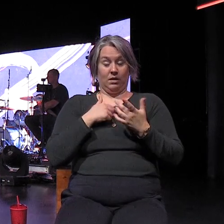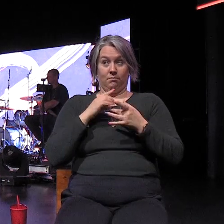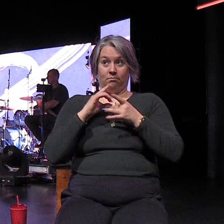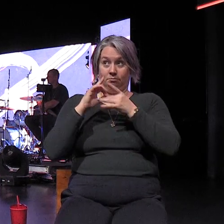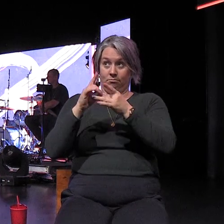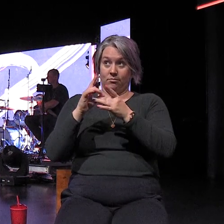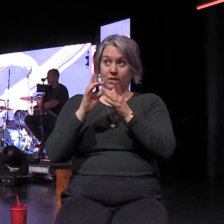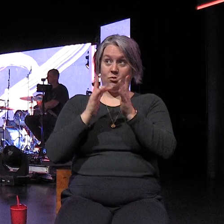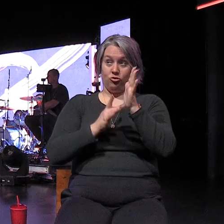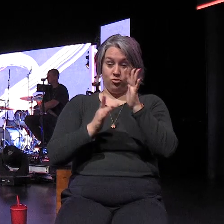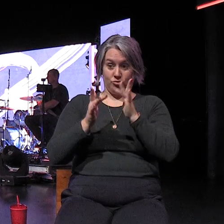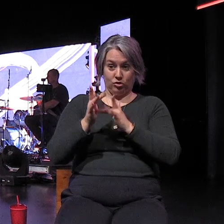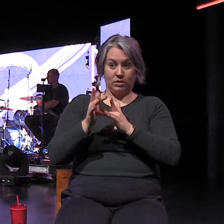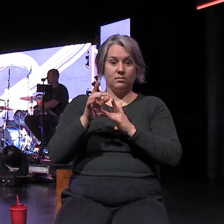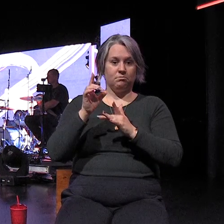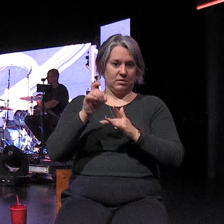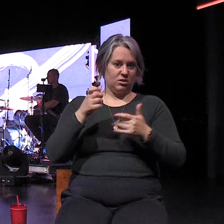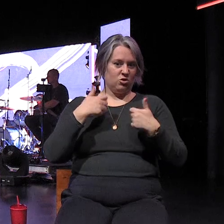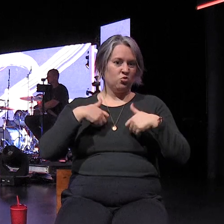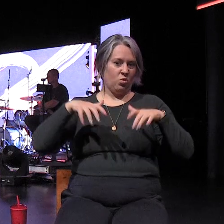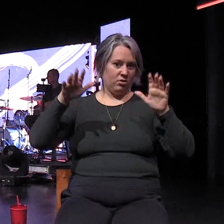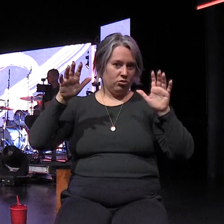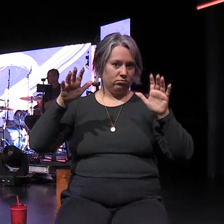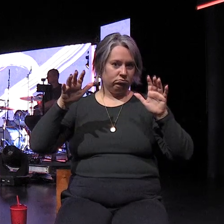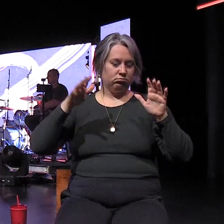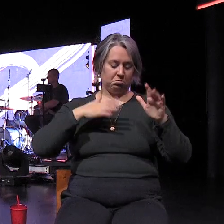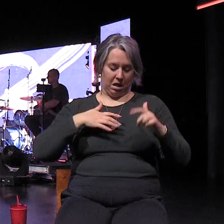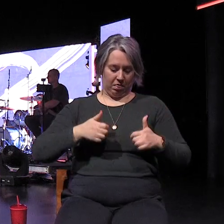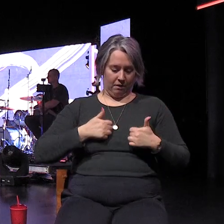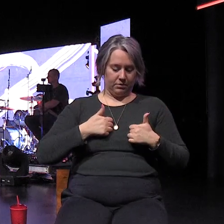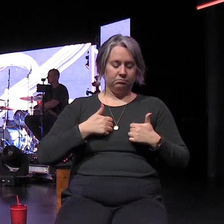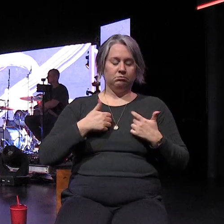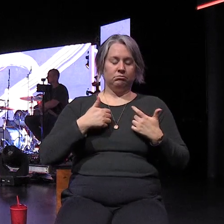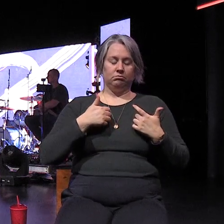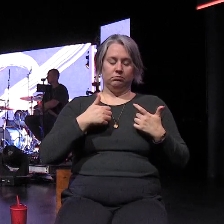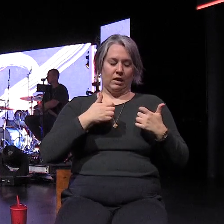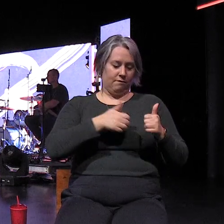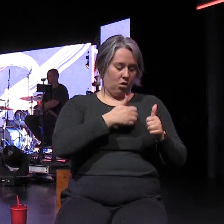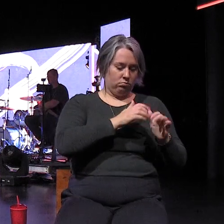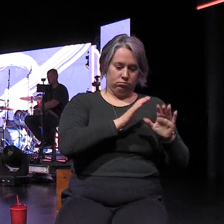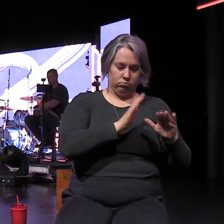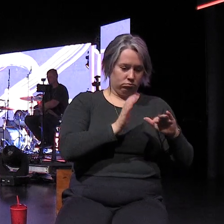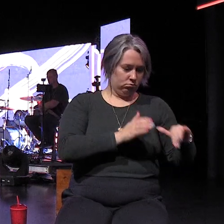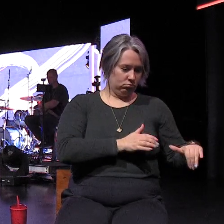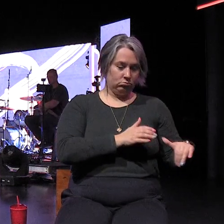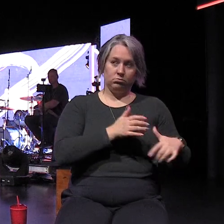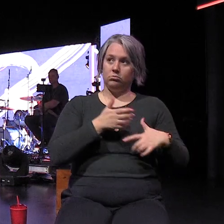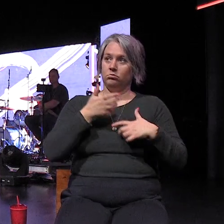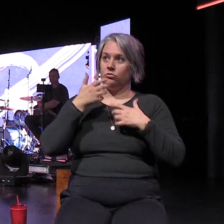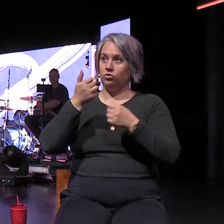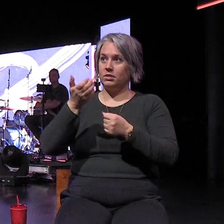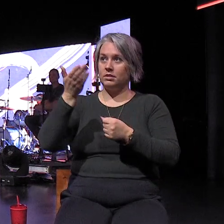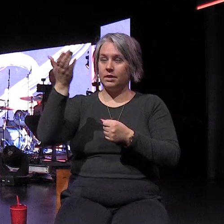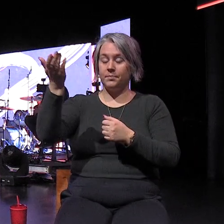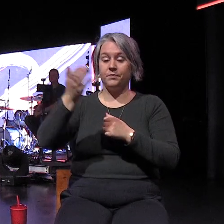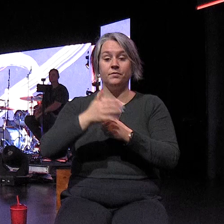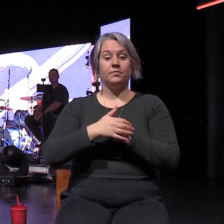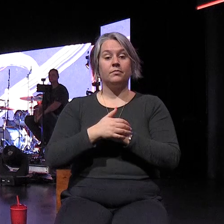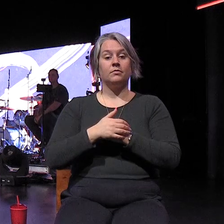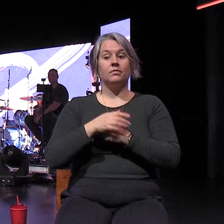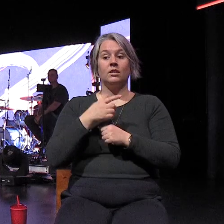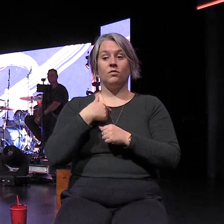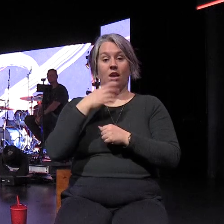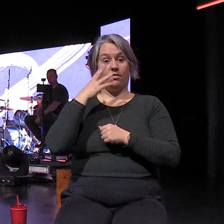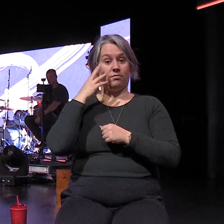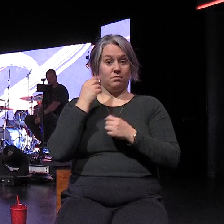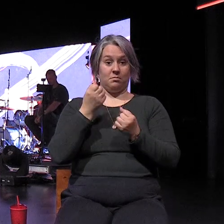and I repent of my sin. And I found all along my life, there's been these other junctures where I could choose one way or